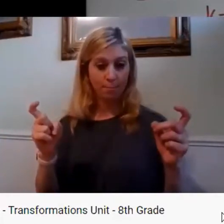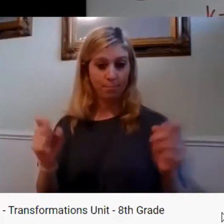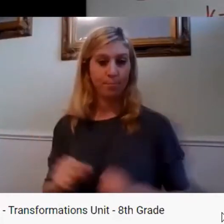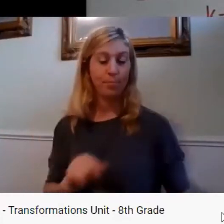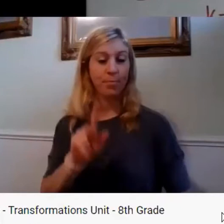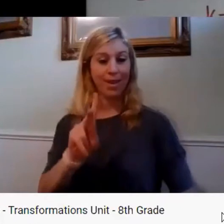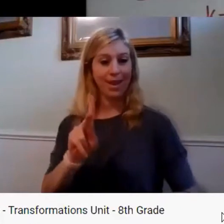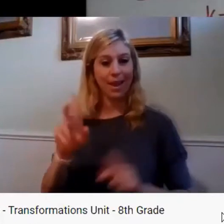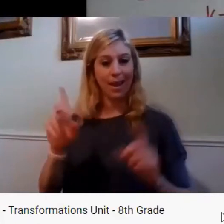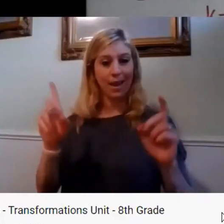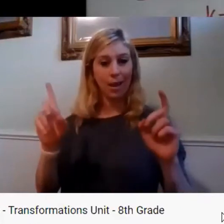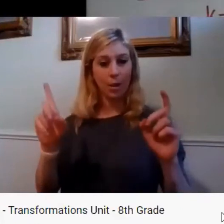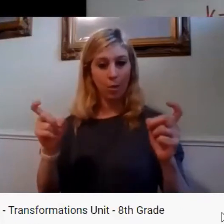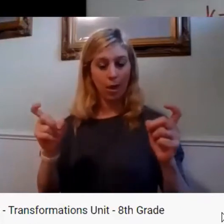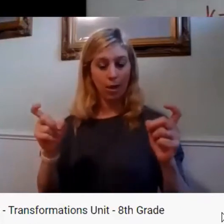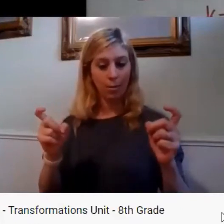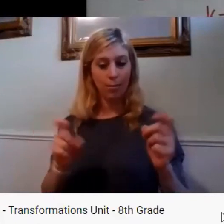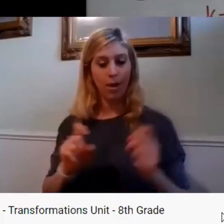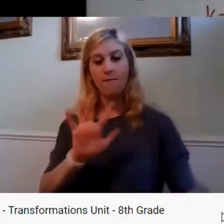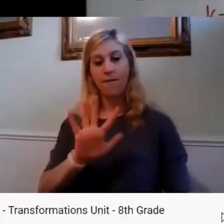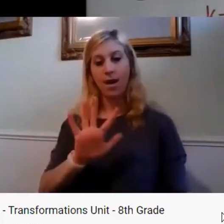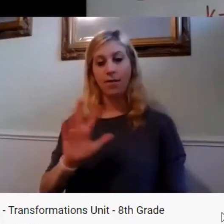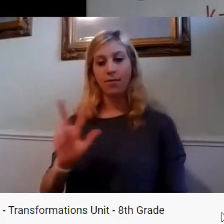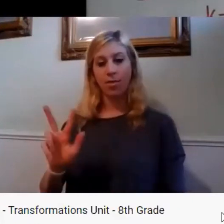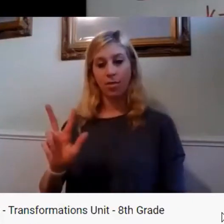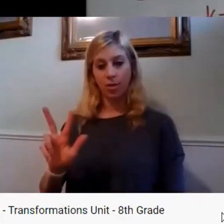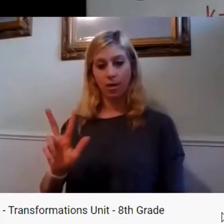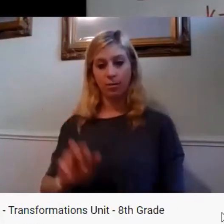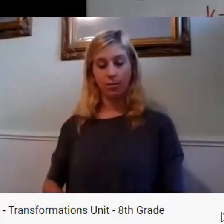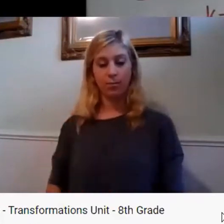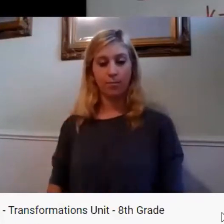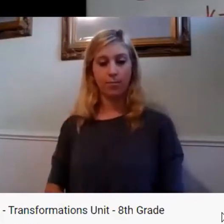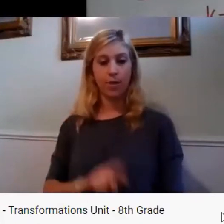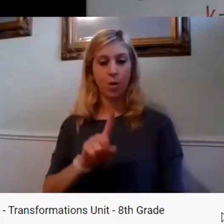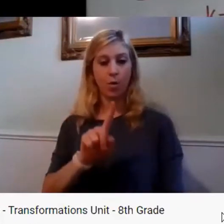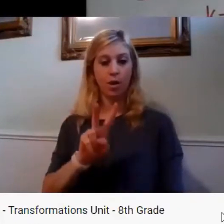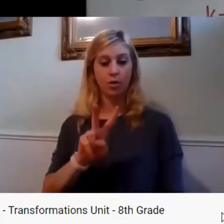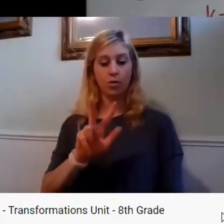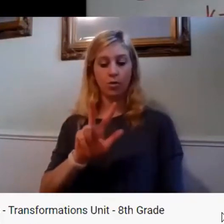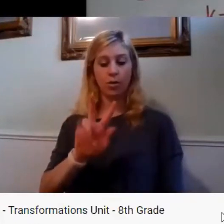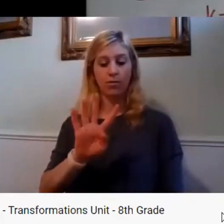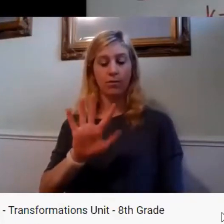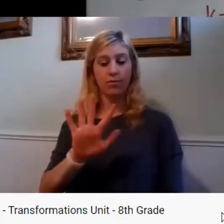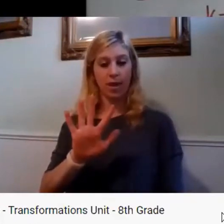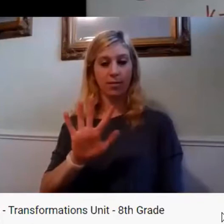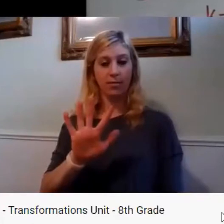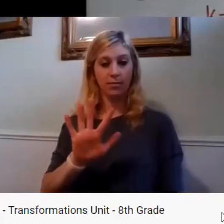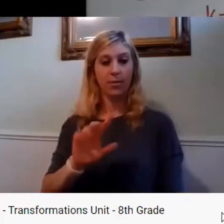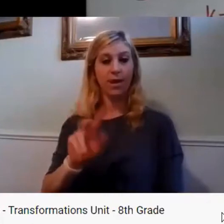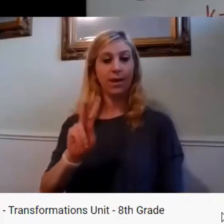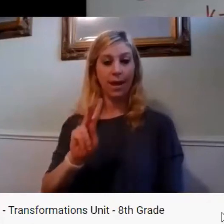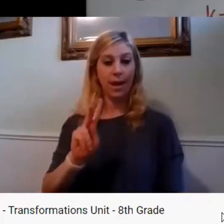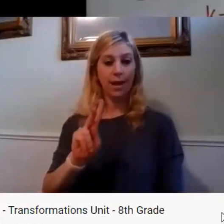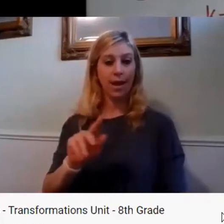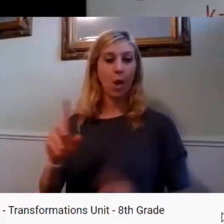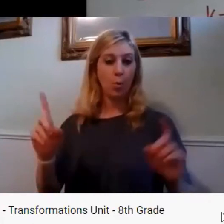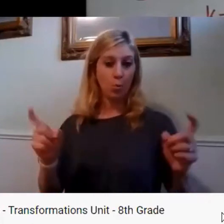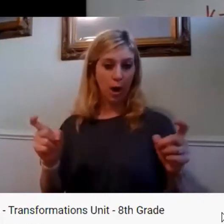5. 1, 2, 3. There's K prime. Then L prime, 1, 2, 3,